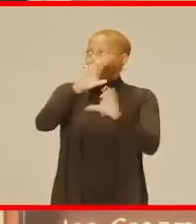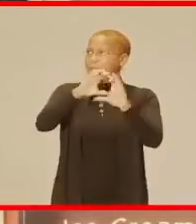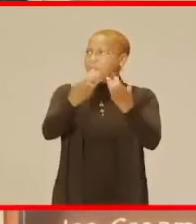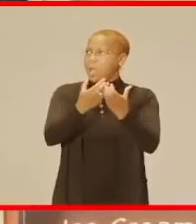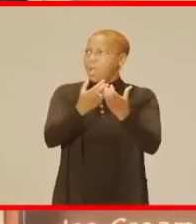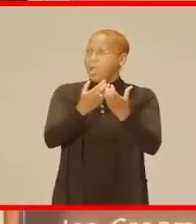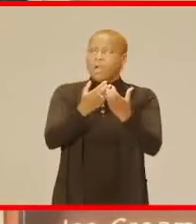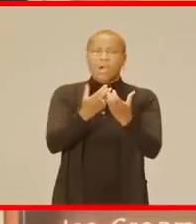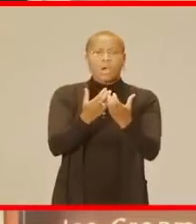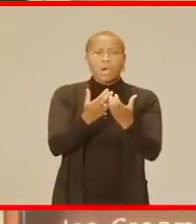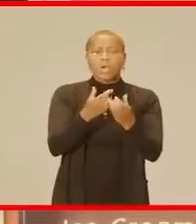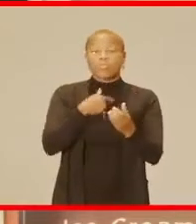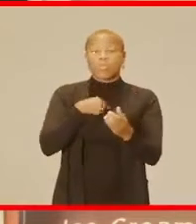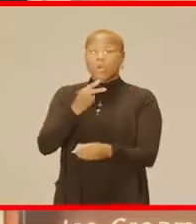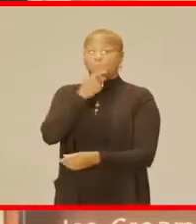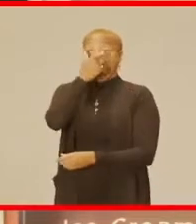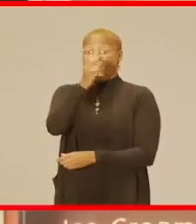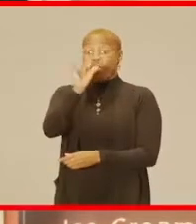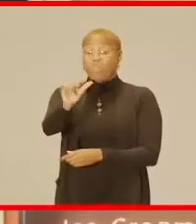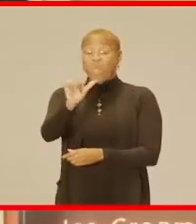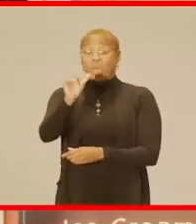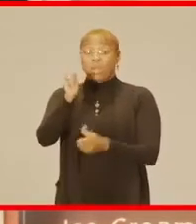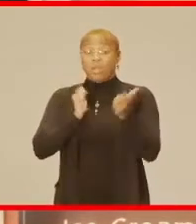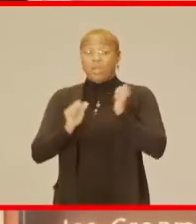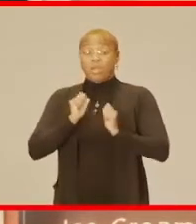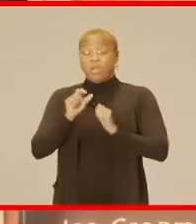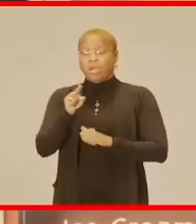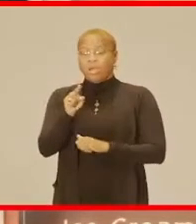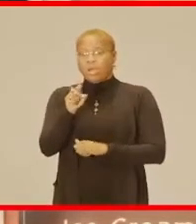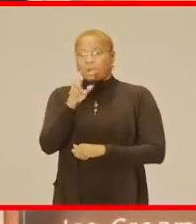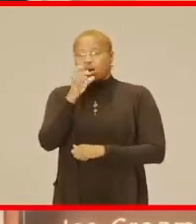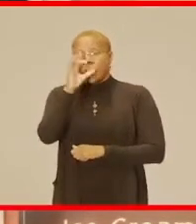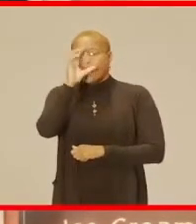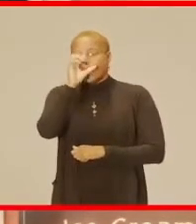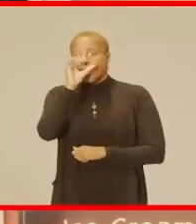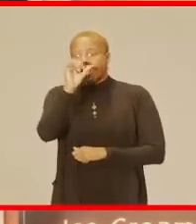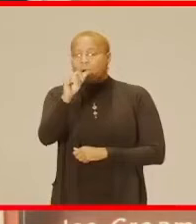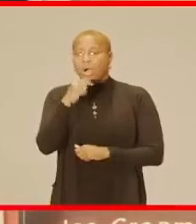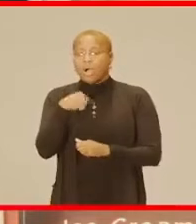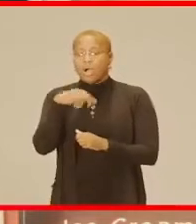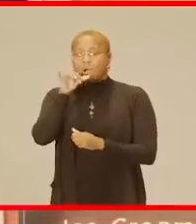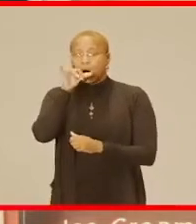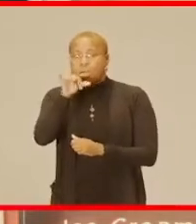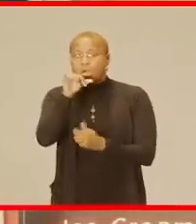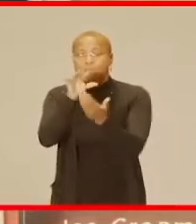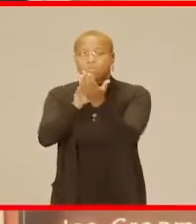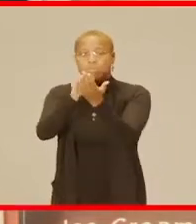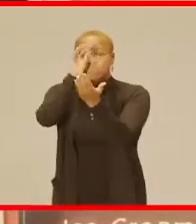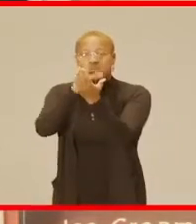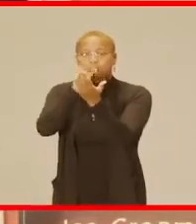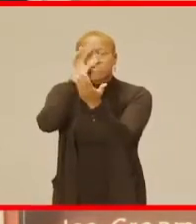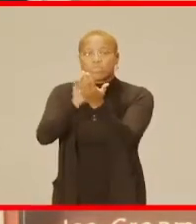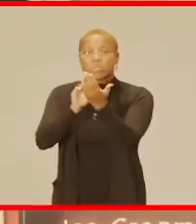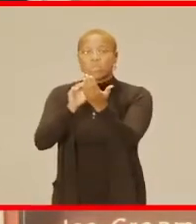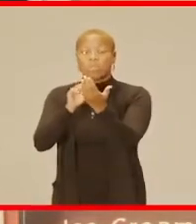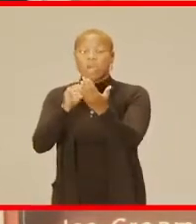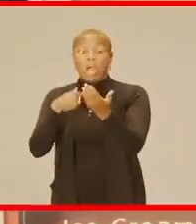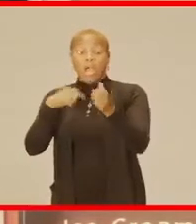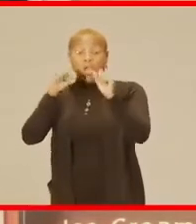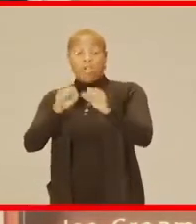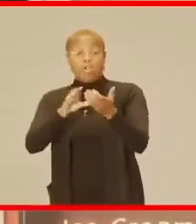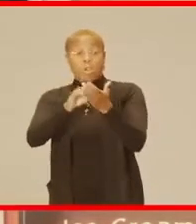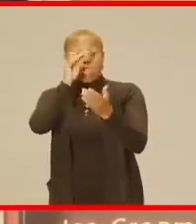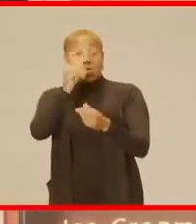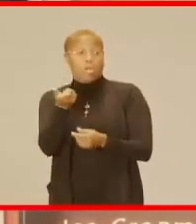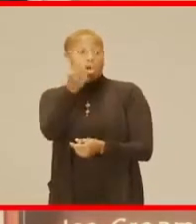Watching that anime series, I actually got to learn many things. Although I had learned them elsewhere and did take